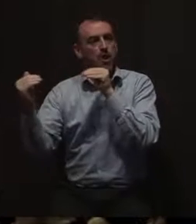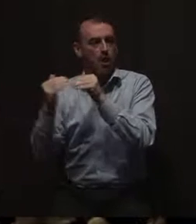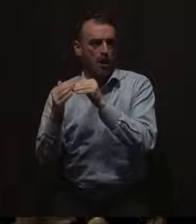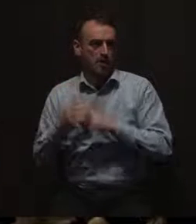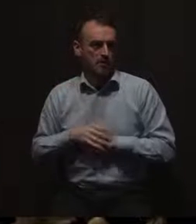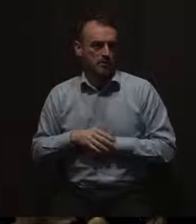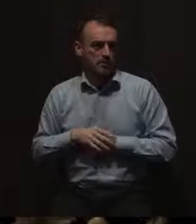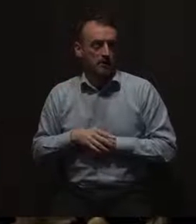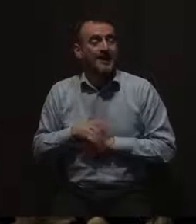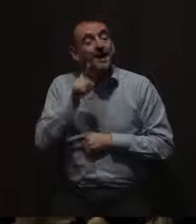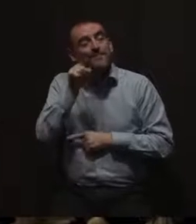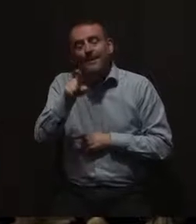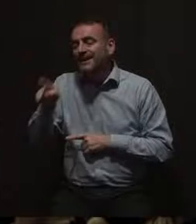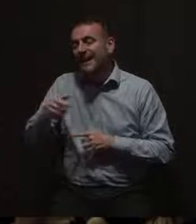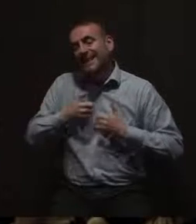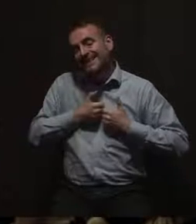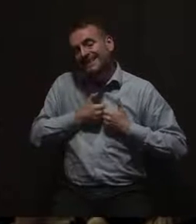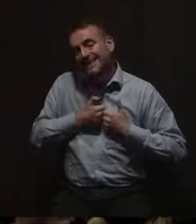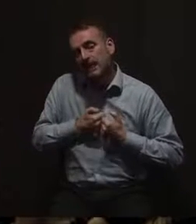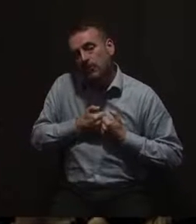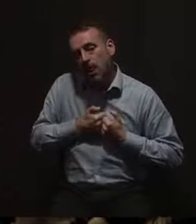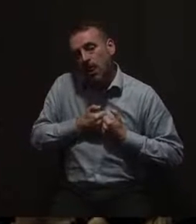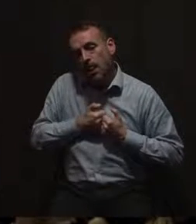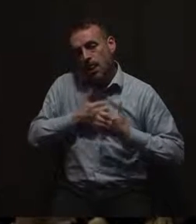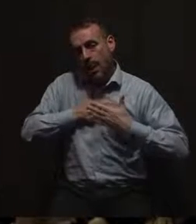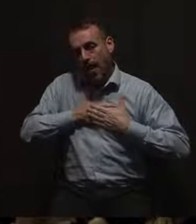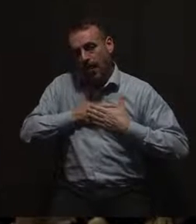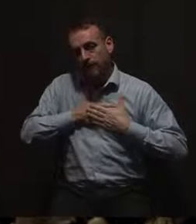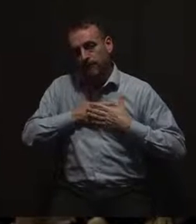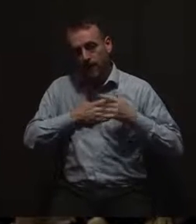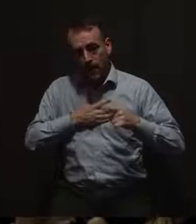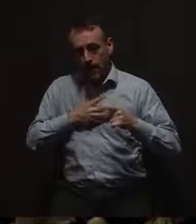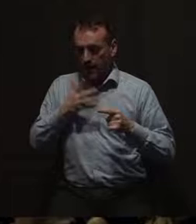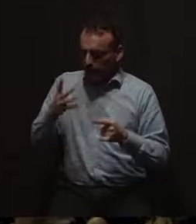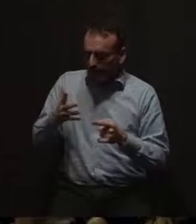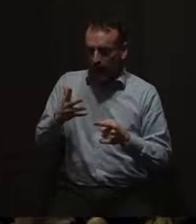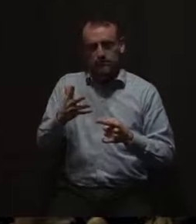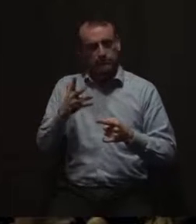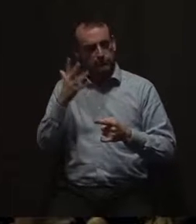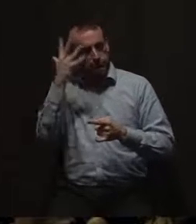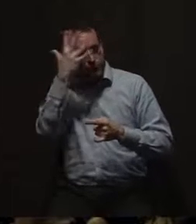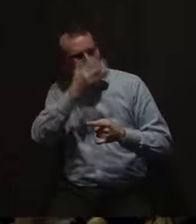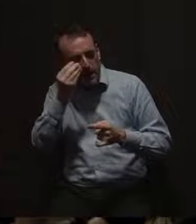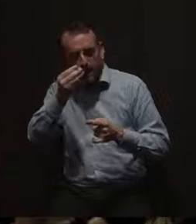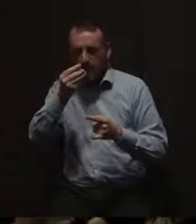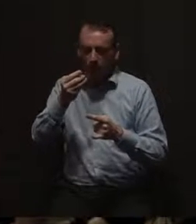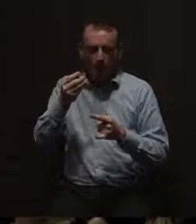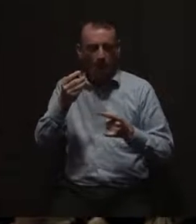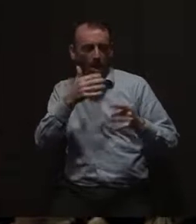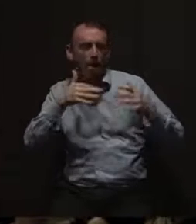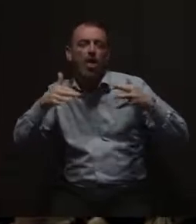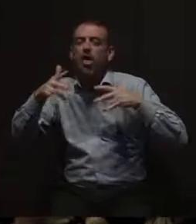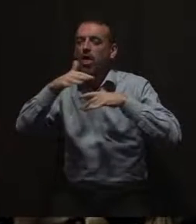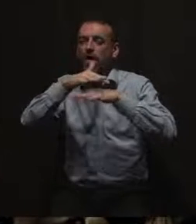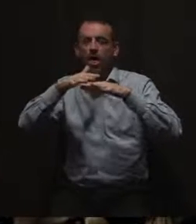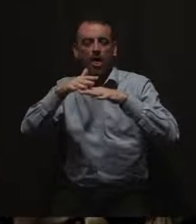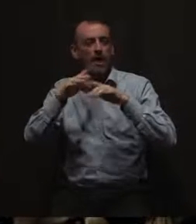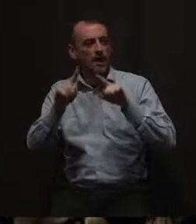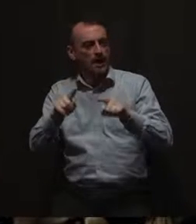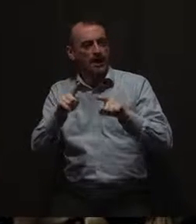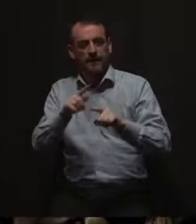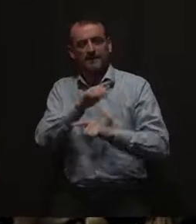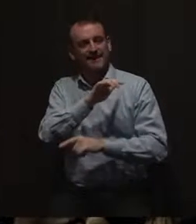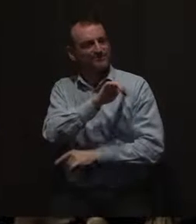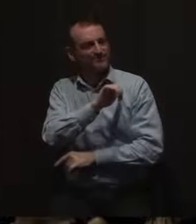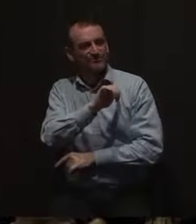sentimentality, the ostentatious parading of excessive and spurious emotion as the mark of dishonesty, the inability to feel, the wet